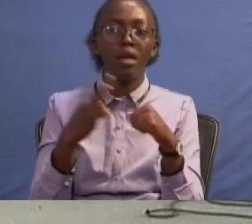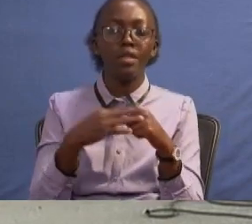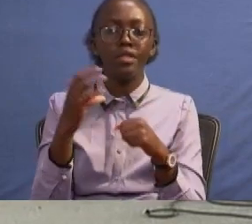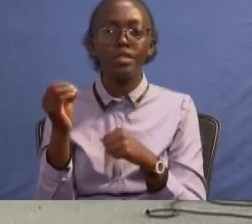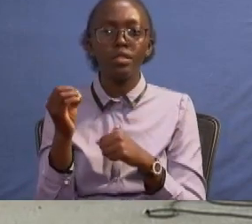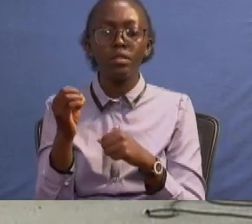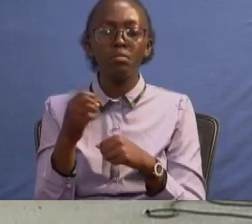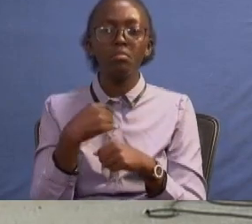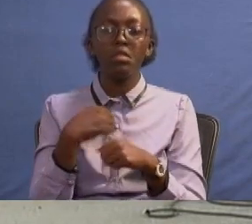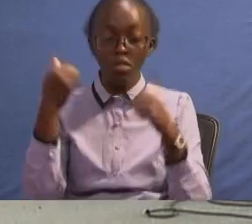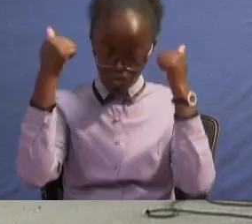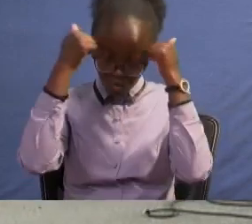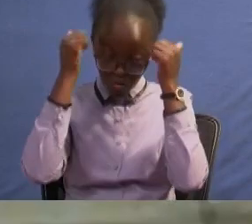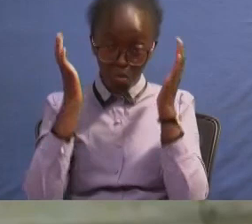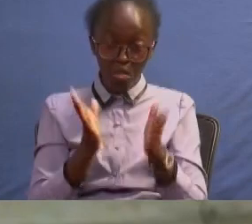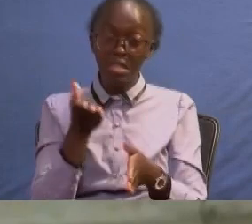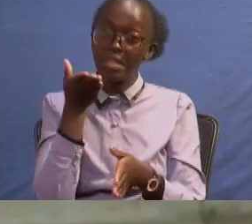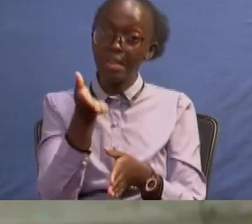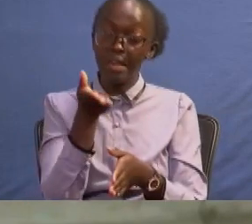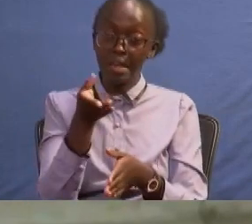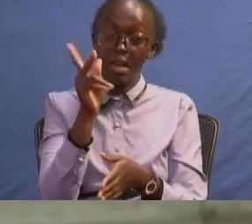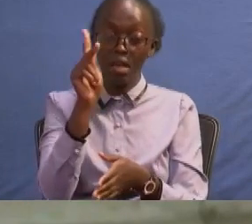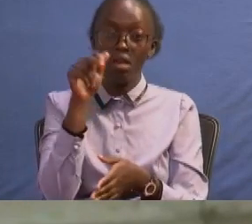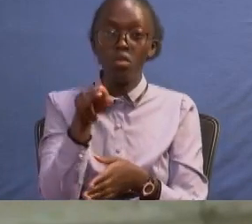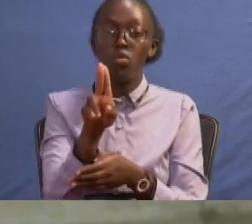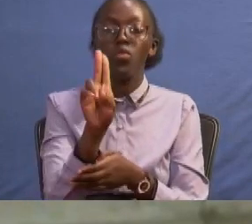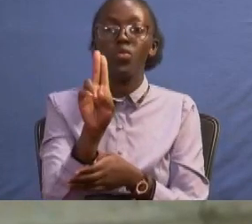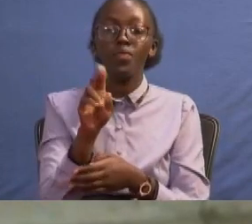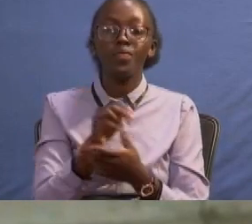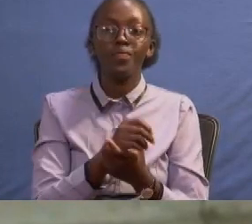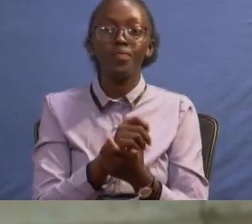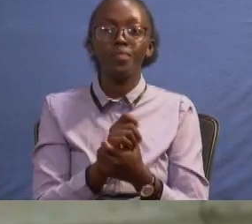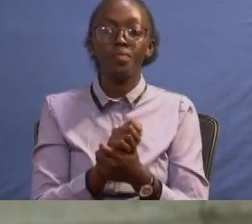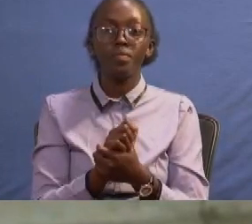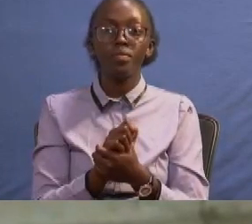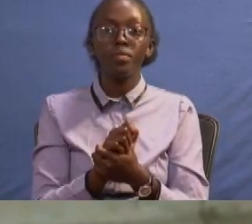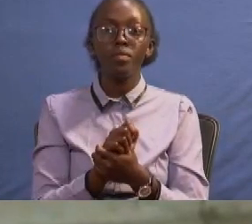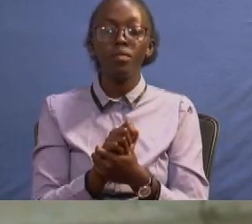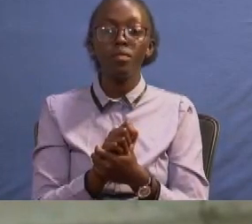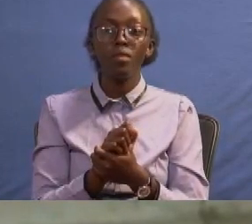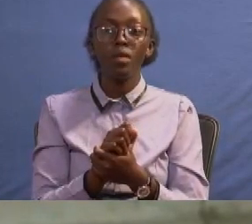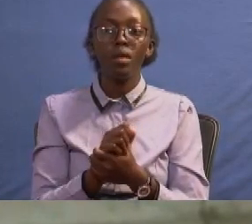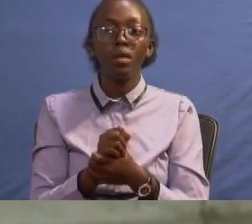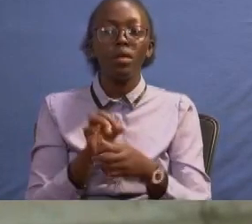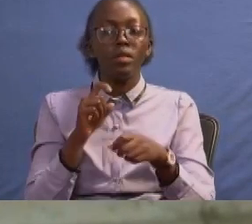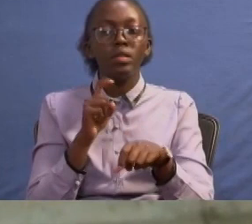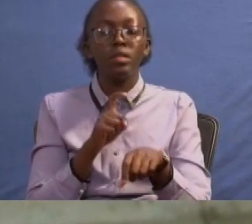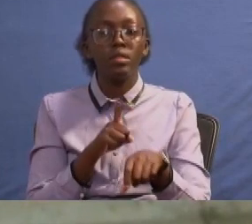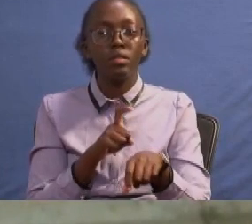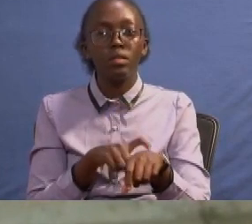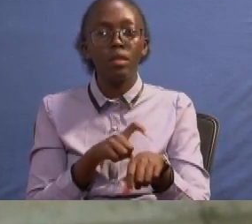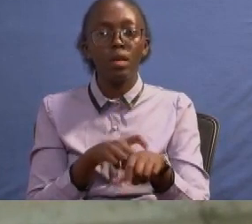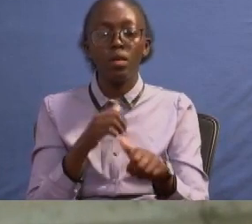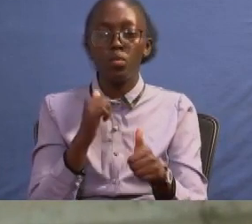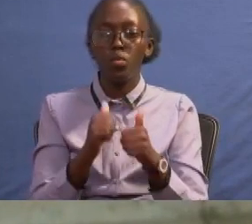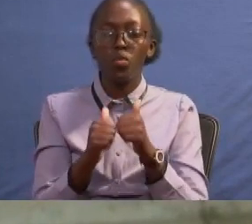university, at Kenyatta University. A period that destined my life